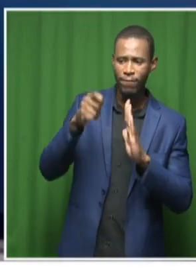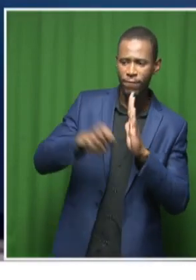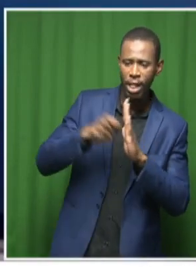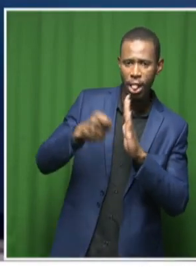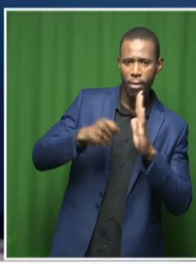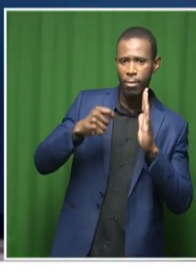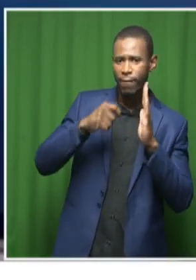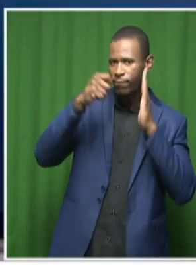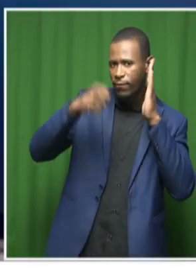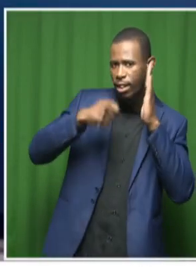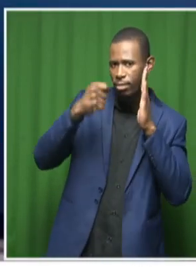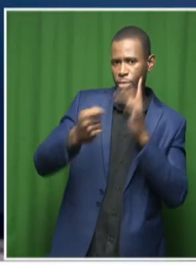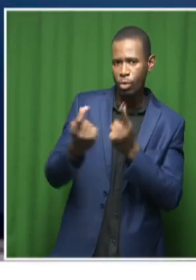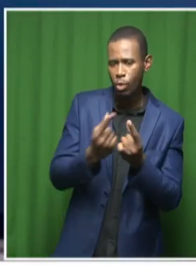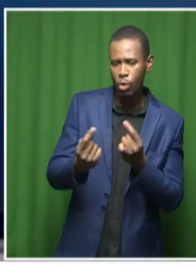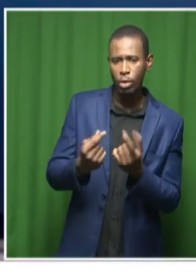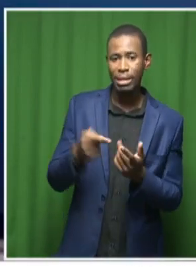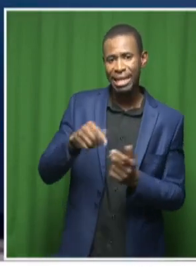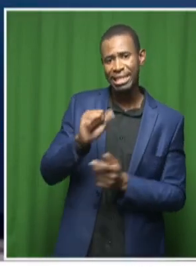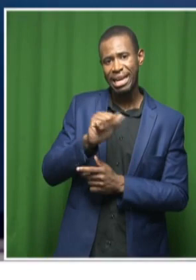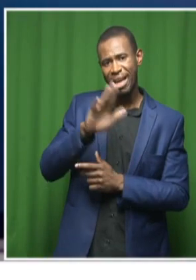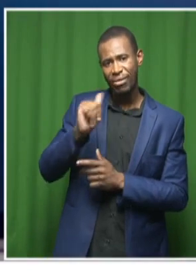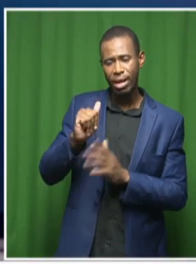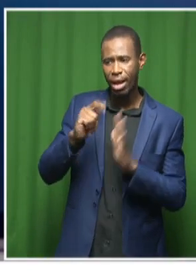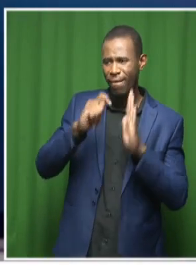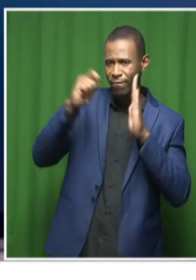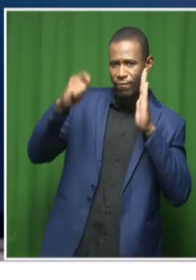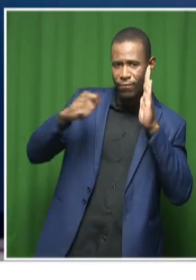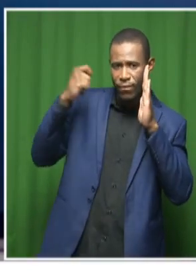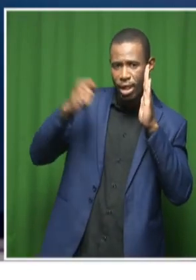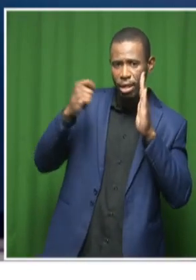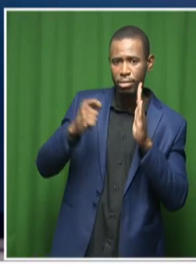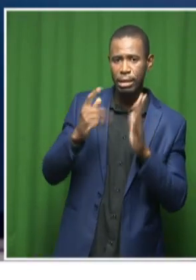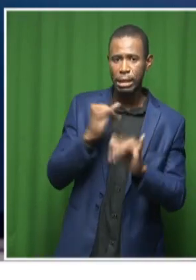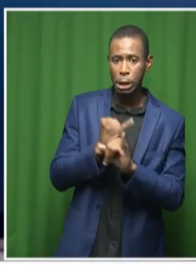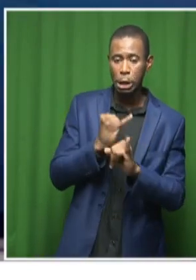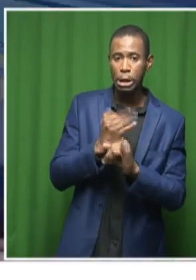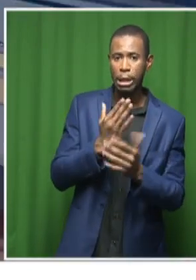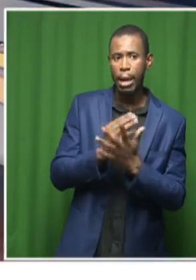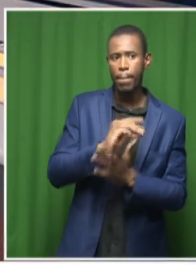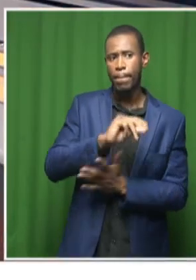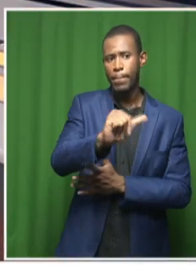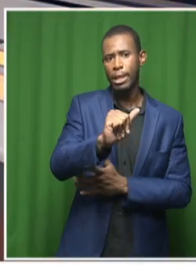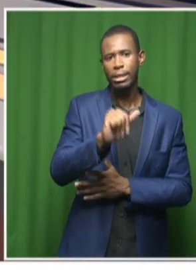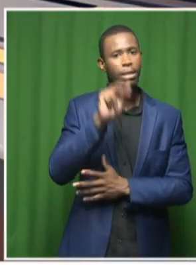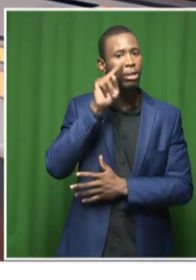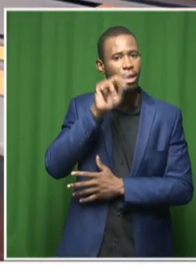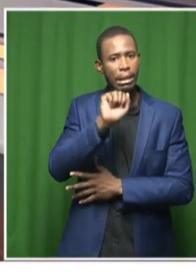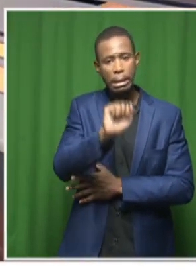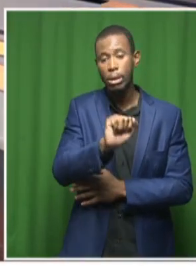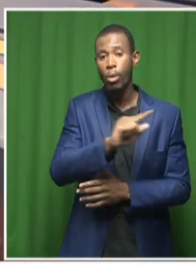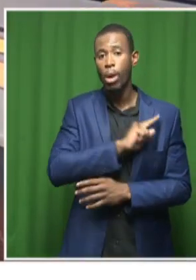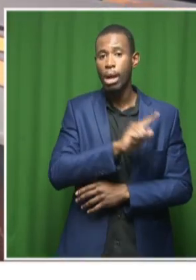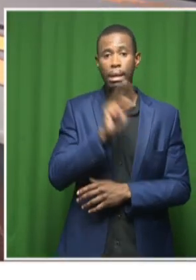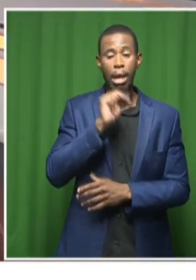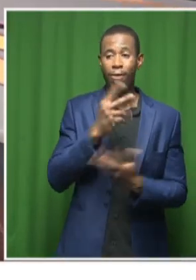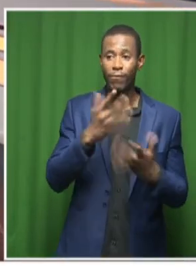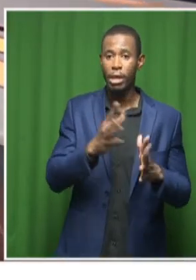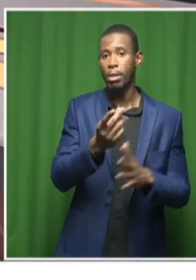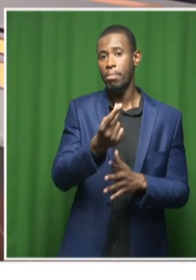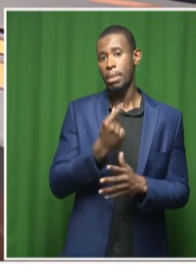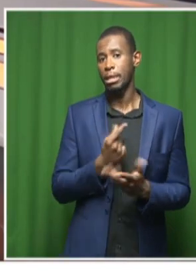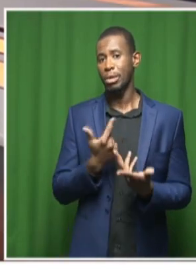take for the South African film industry to surpass Nollywood? As I said, Nollywood has surpassed us. I think one, from a